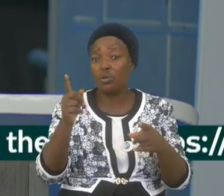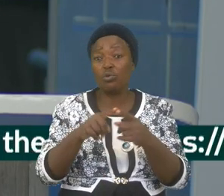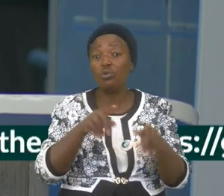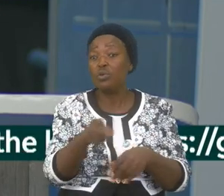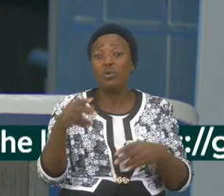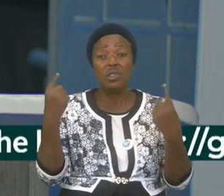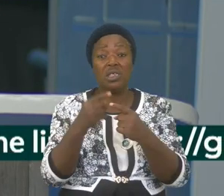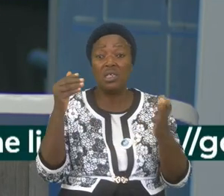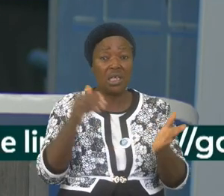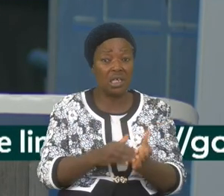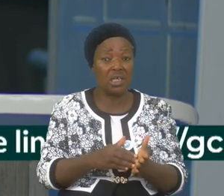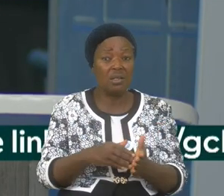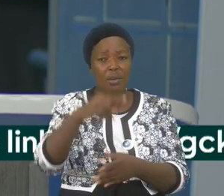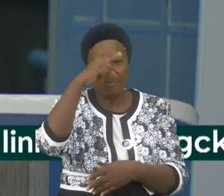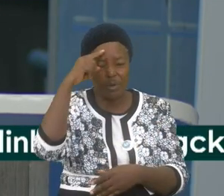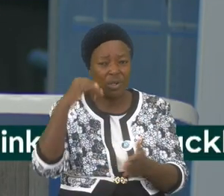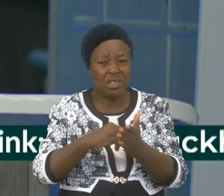the congregation